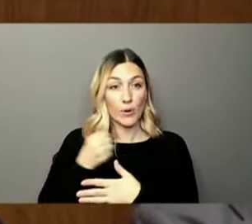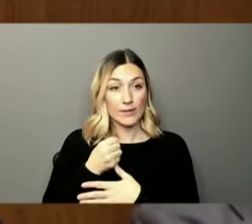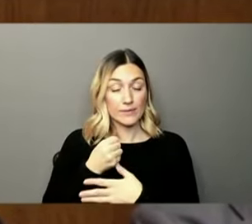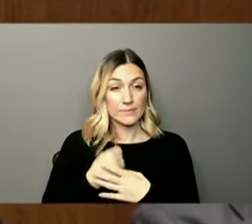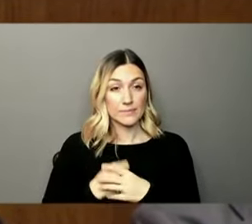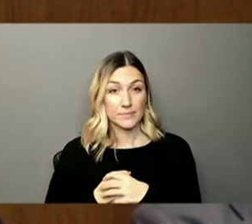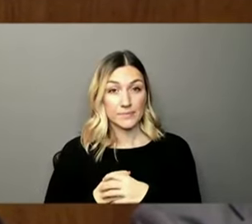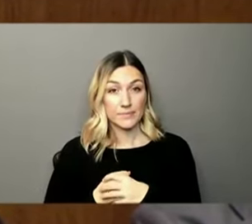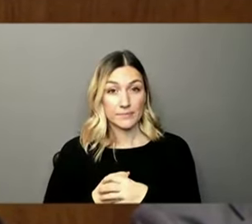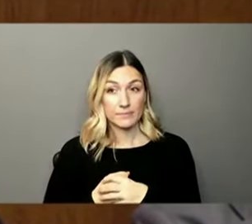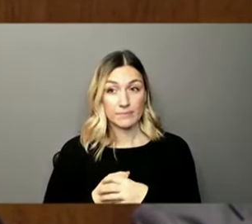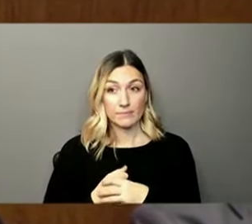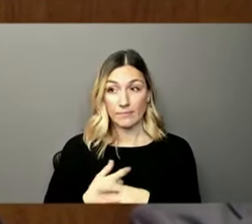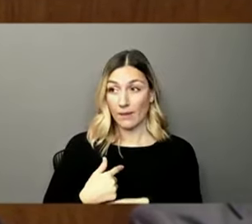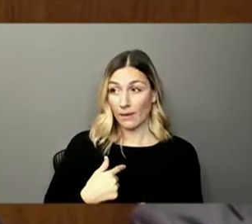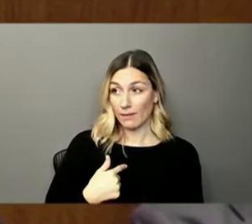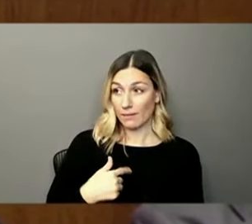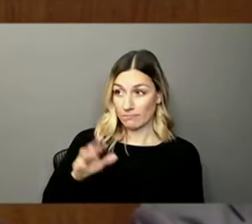Motion, aye, yes.